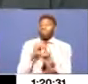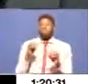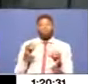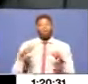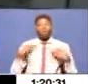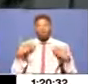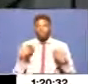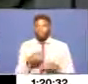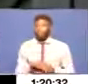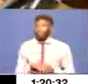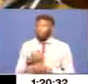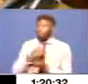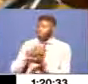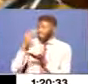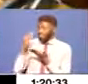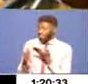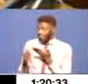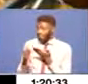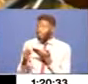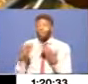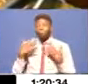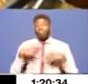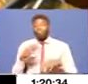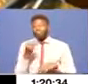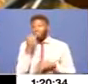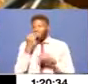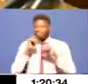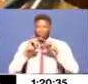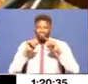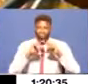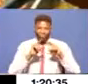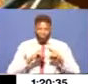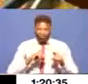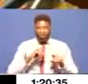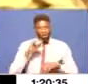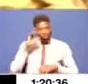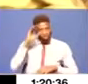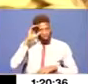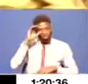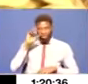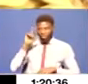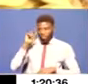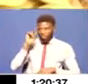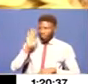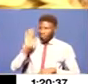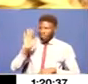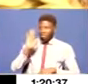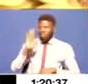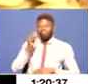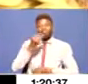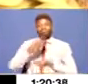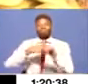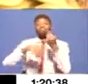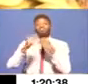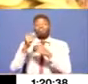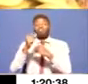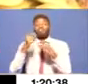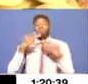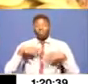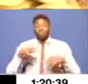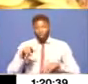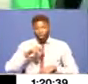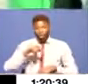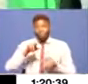a platform to food vendors, showcasing different kinds of coastal delicacies, making it a culinary delight that is attracting both local